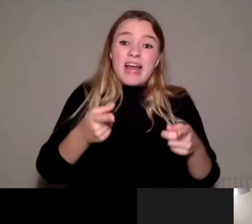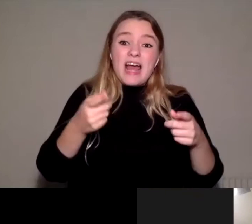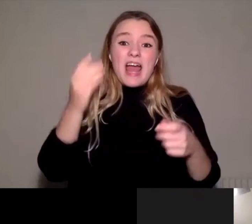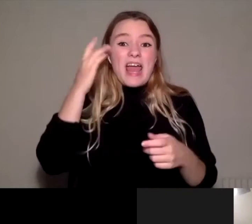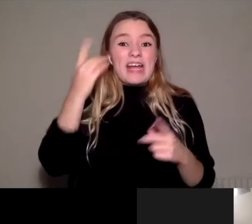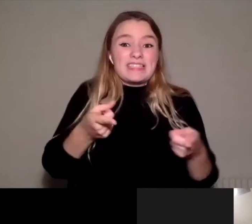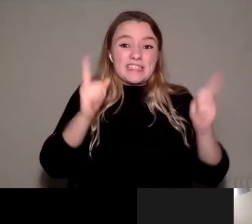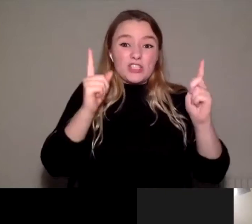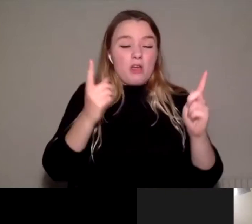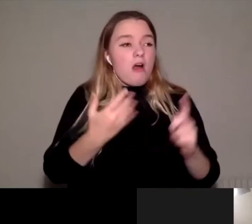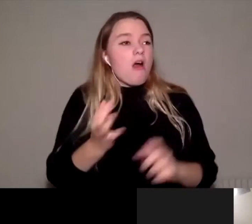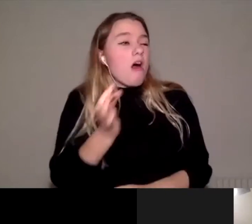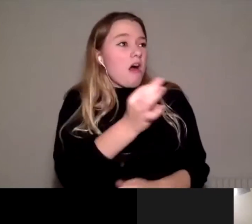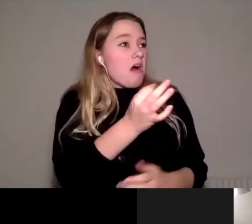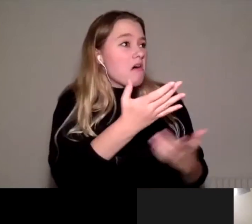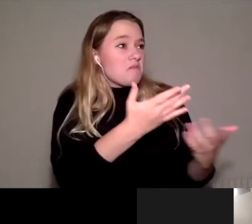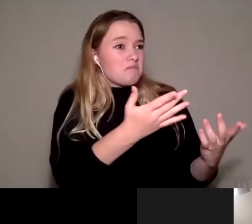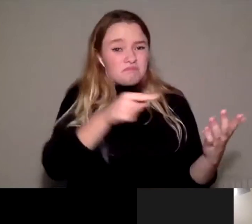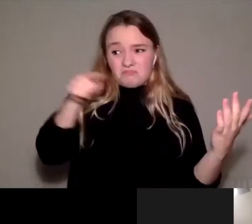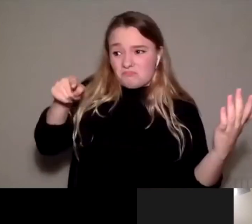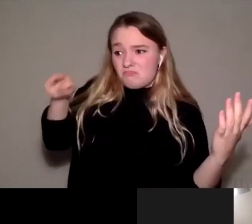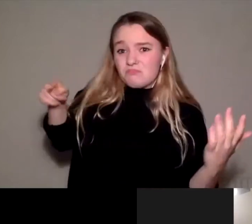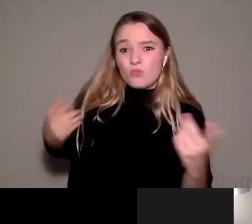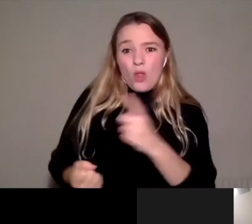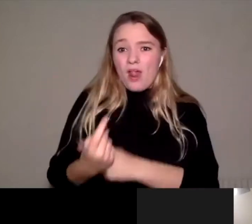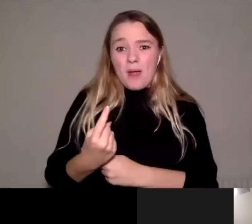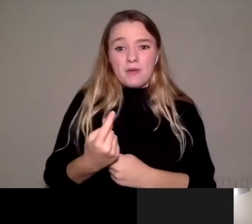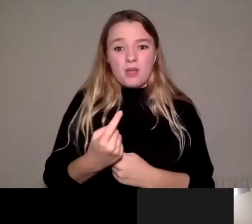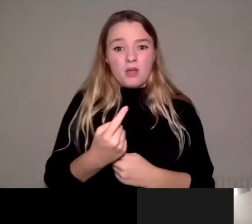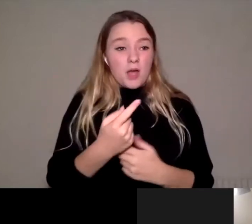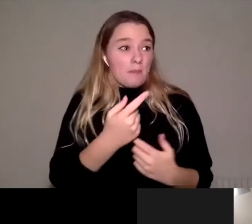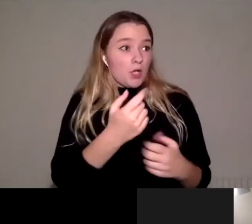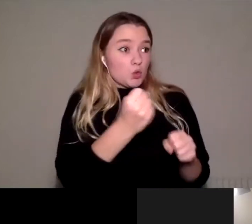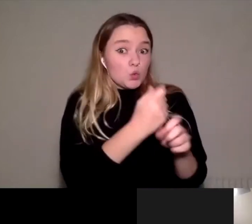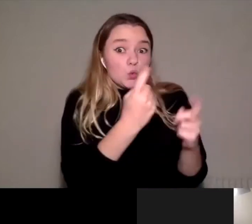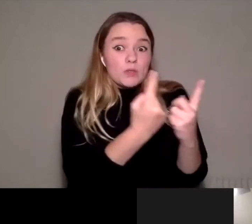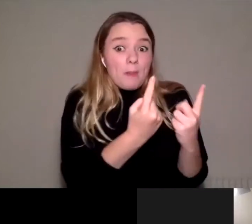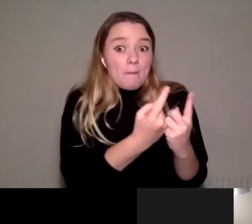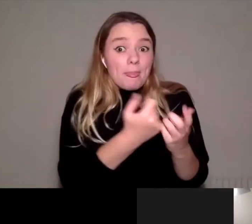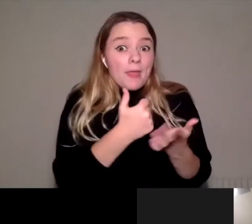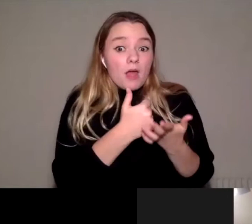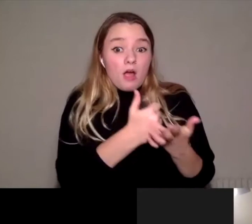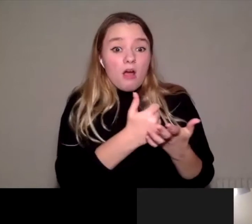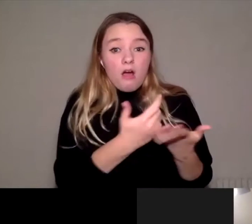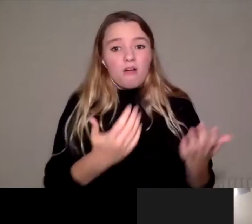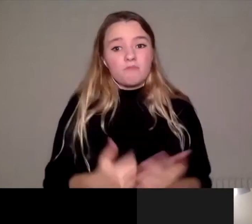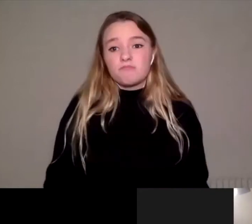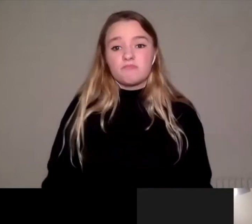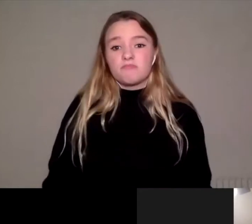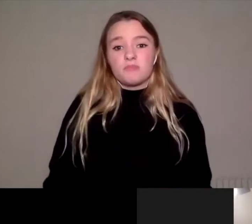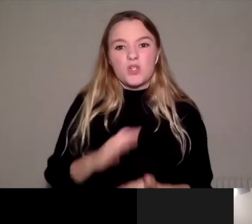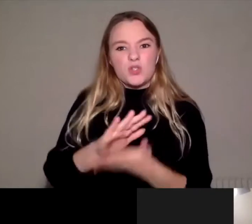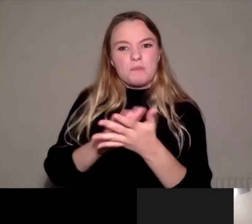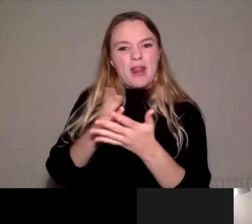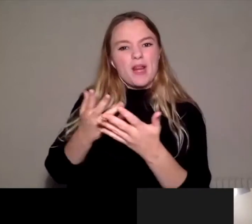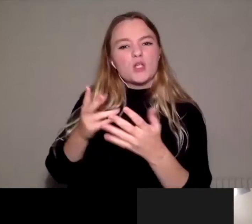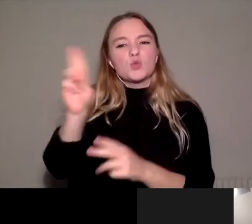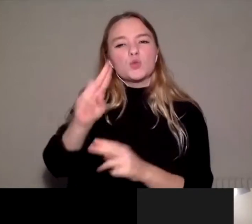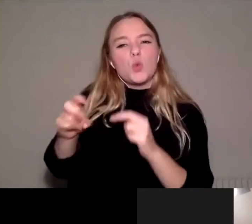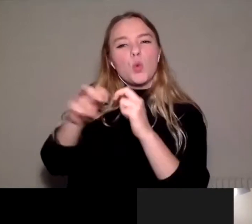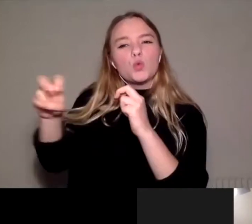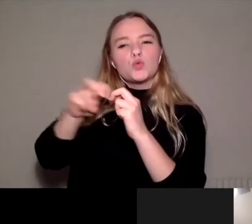but even so, they still don't do anything about it. All they did was not send the children on the trip. They never addressed